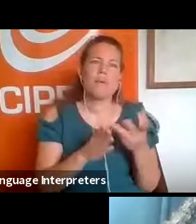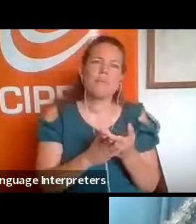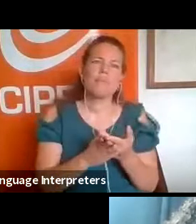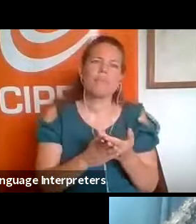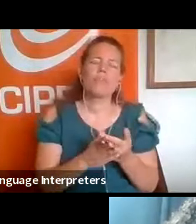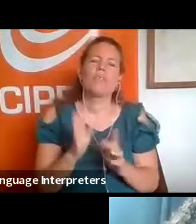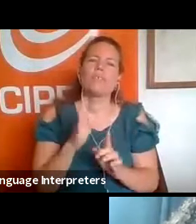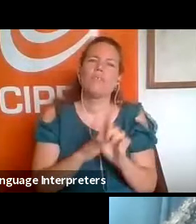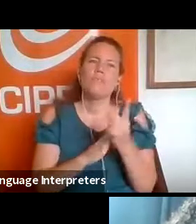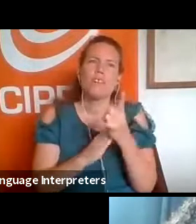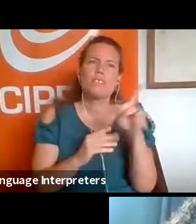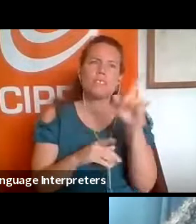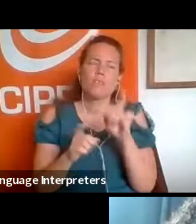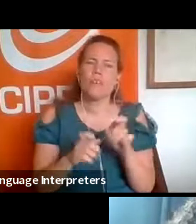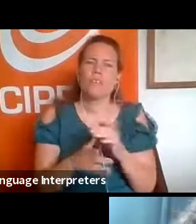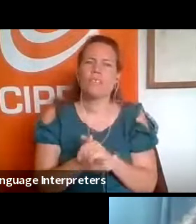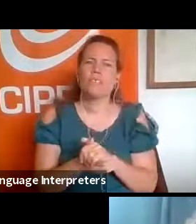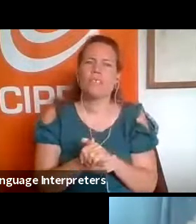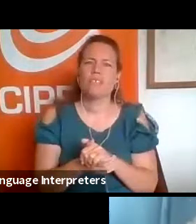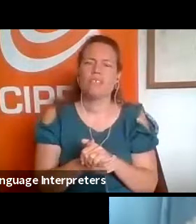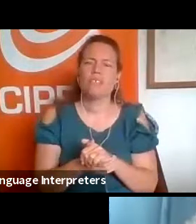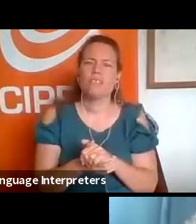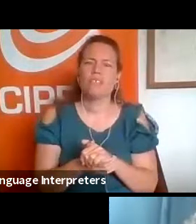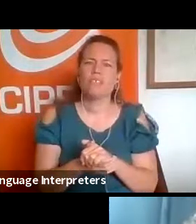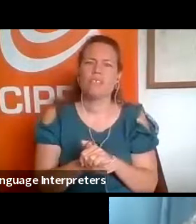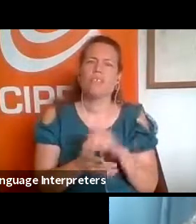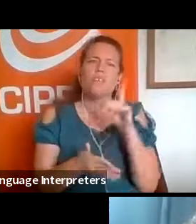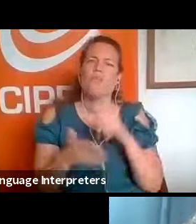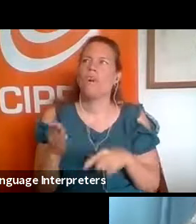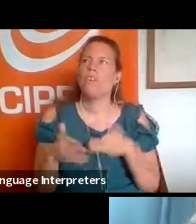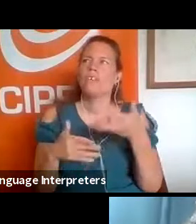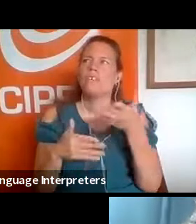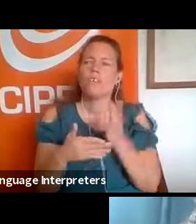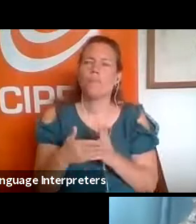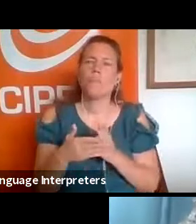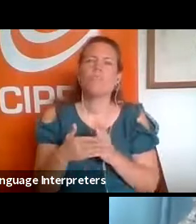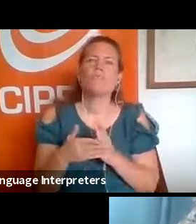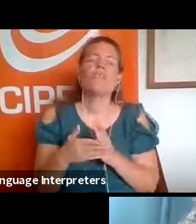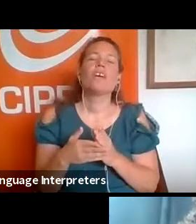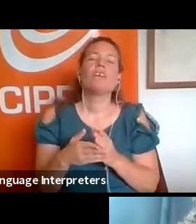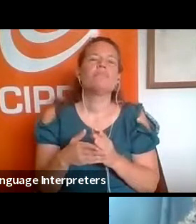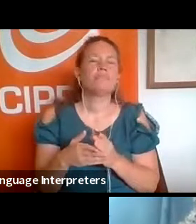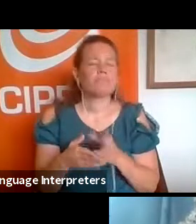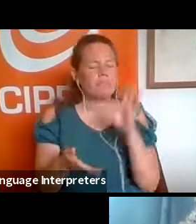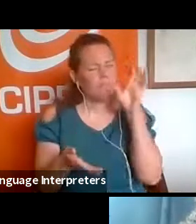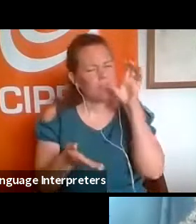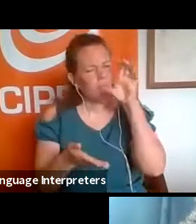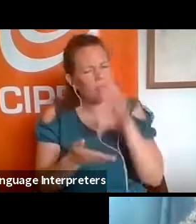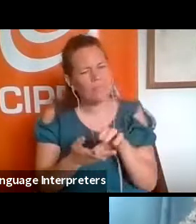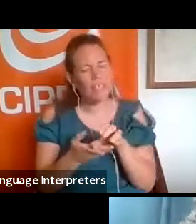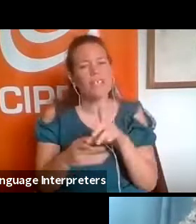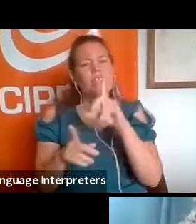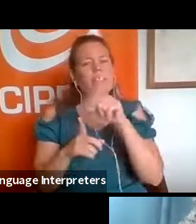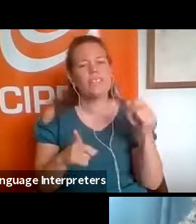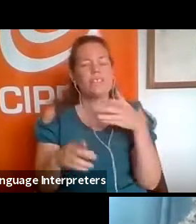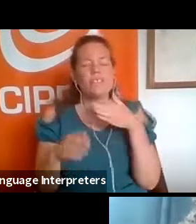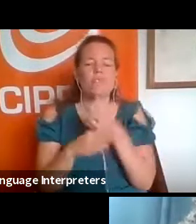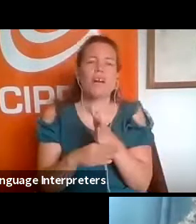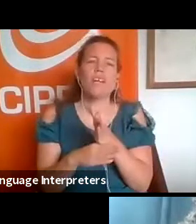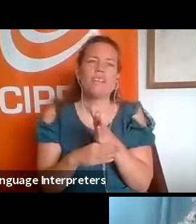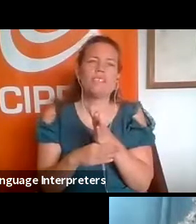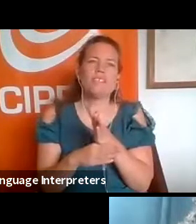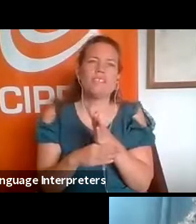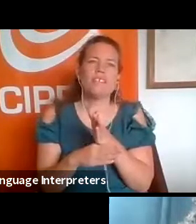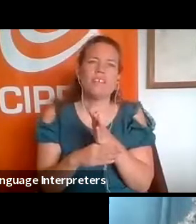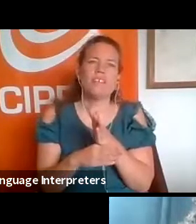question is, what are some of the key digital security or digital rights violations that you are noticing in